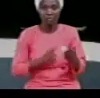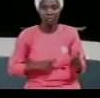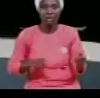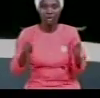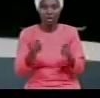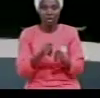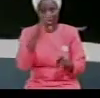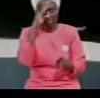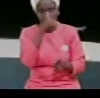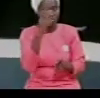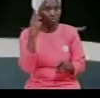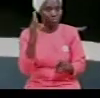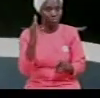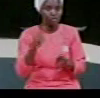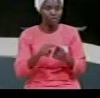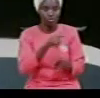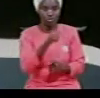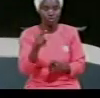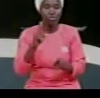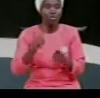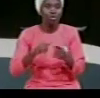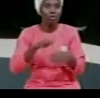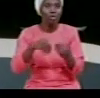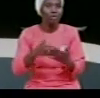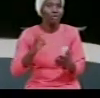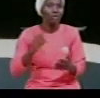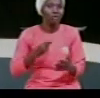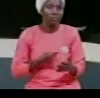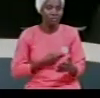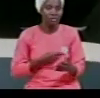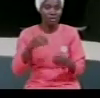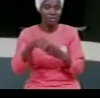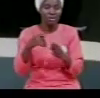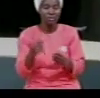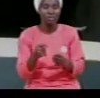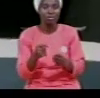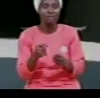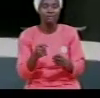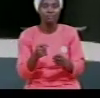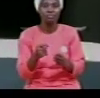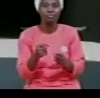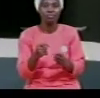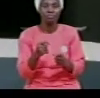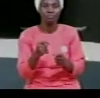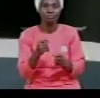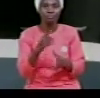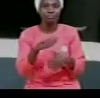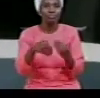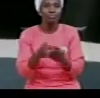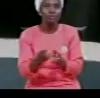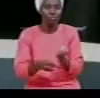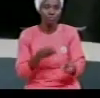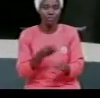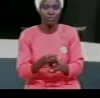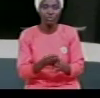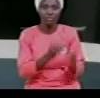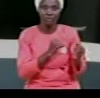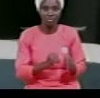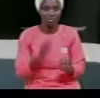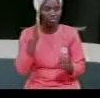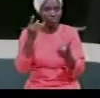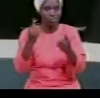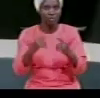to you, to all of us in the globe, strength to strength. Power to